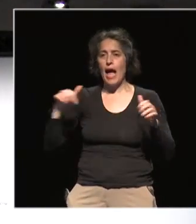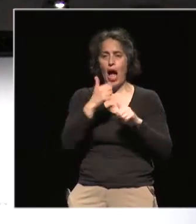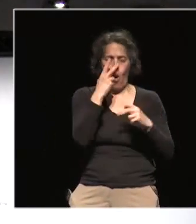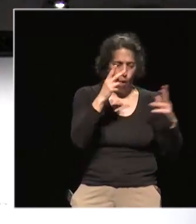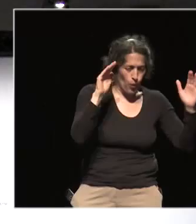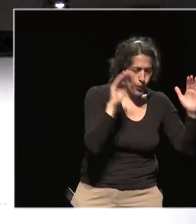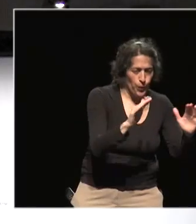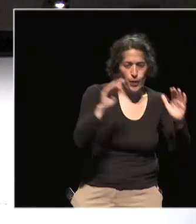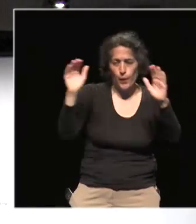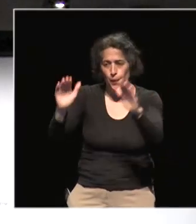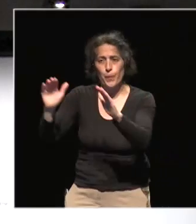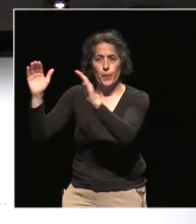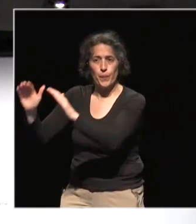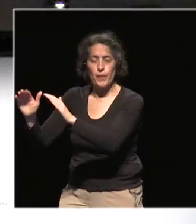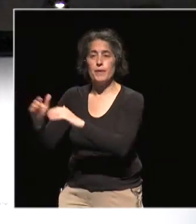of